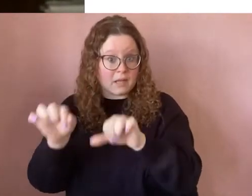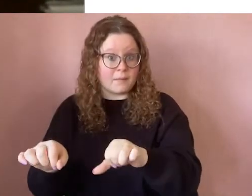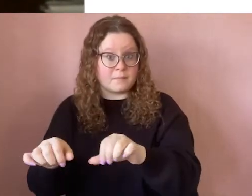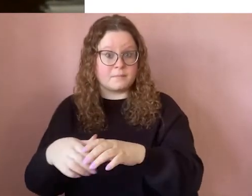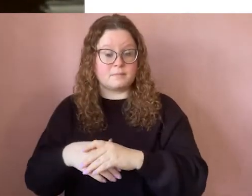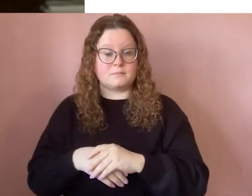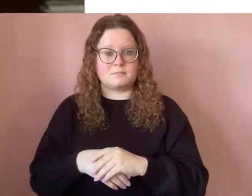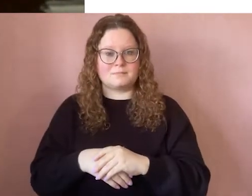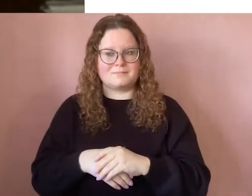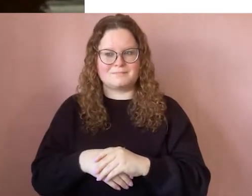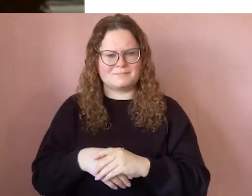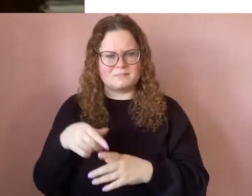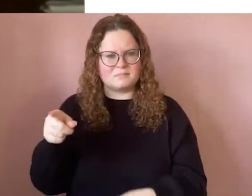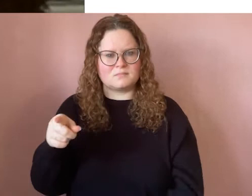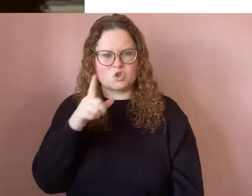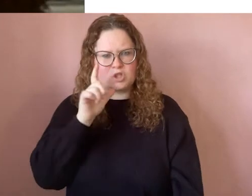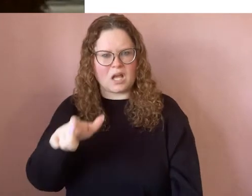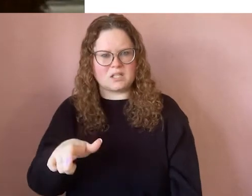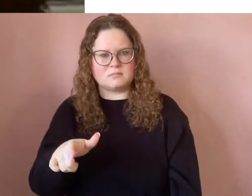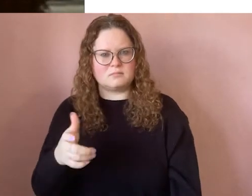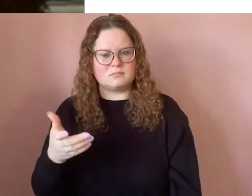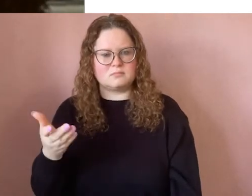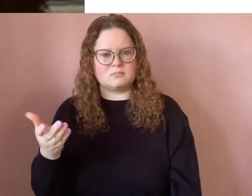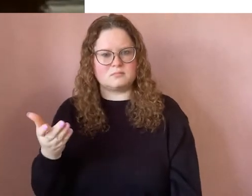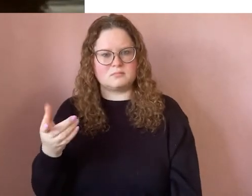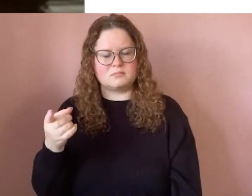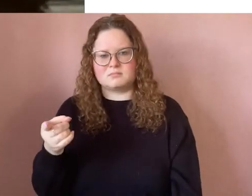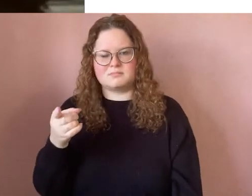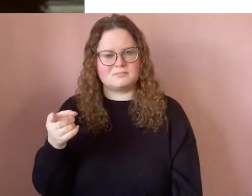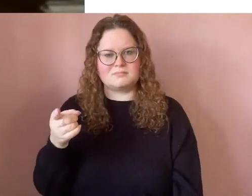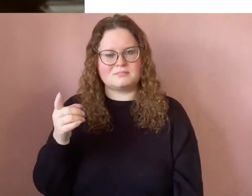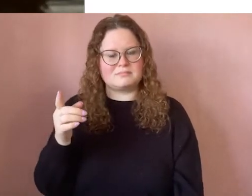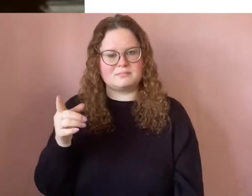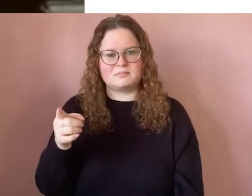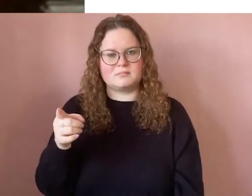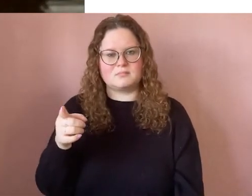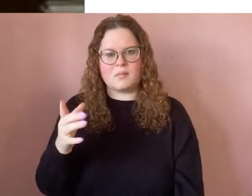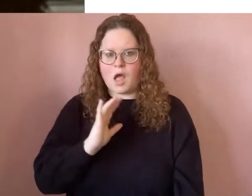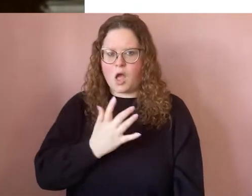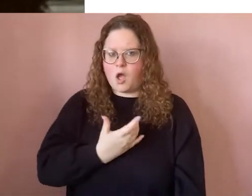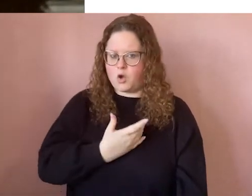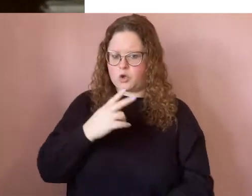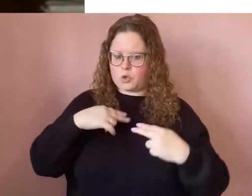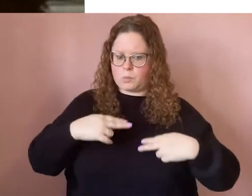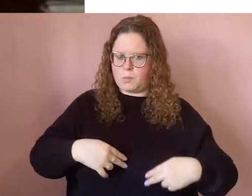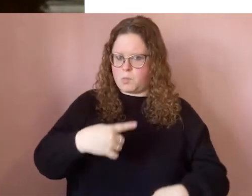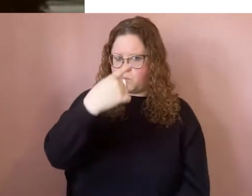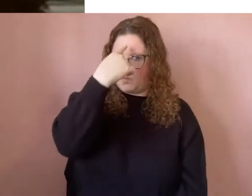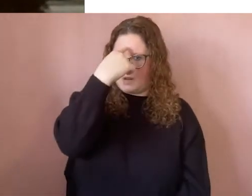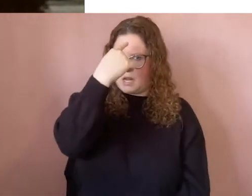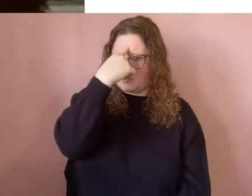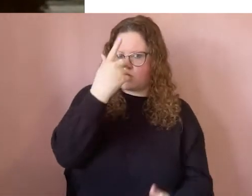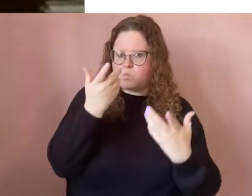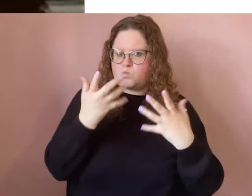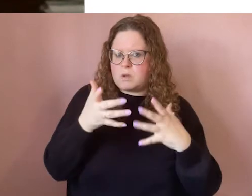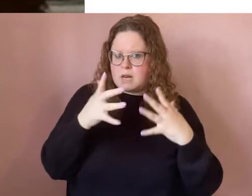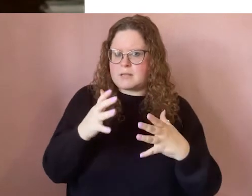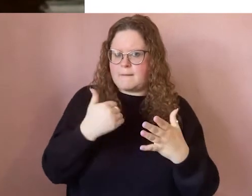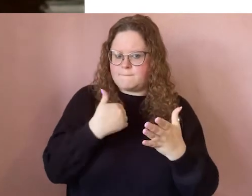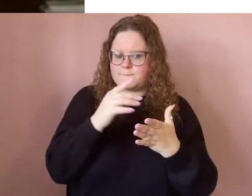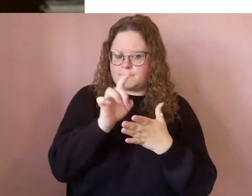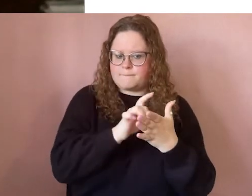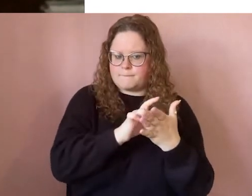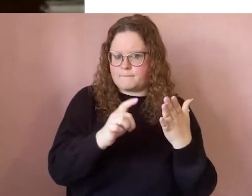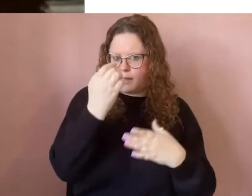We don't need that. That's running too deep in the original brain that we know about, the human brain. And